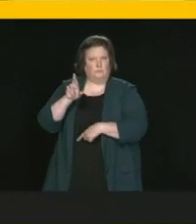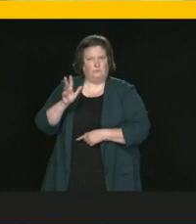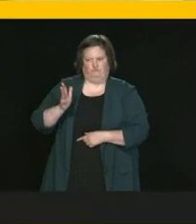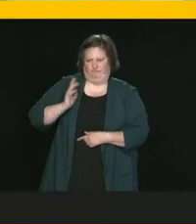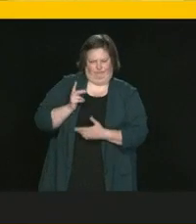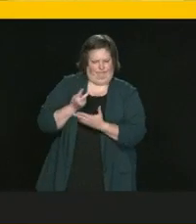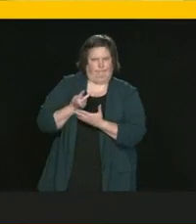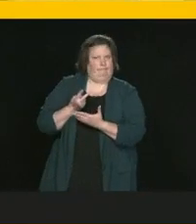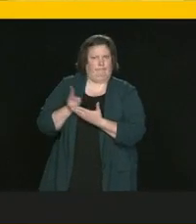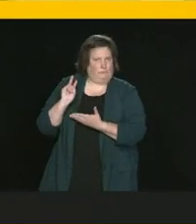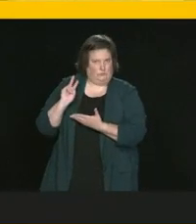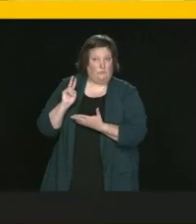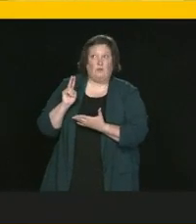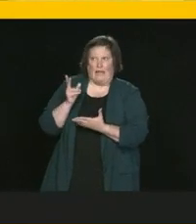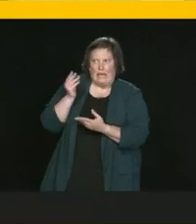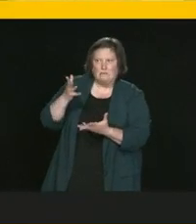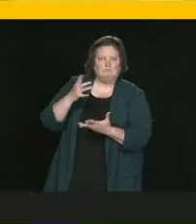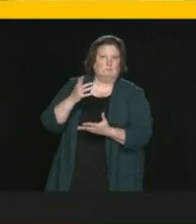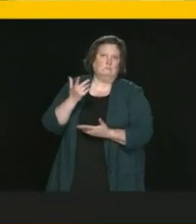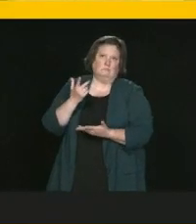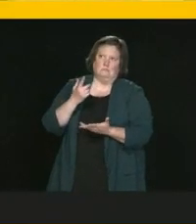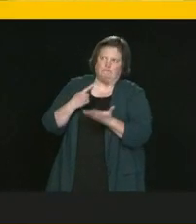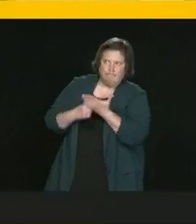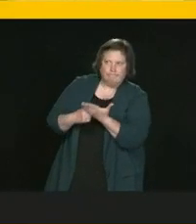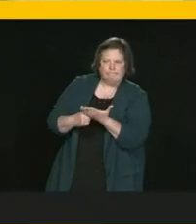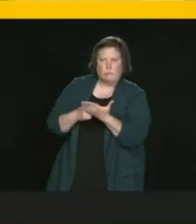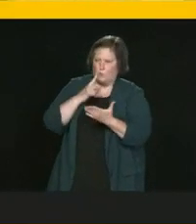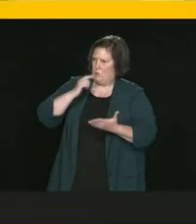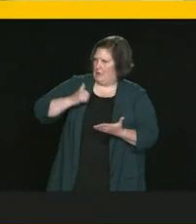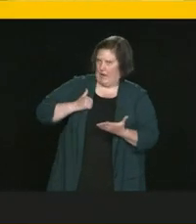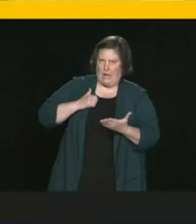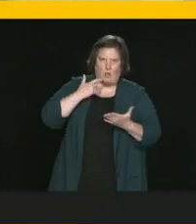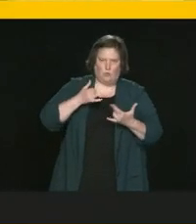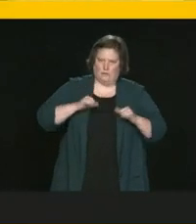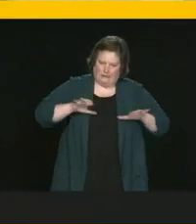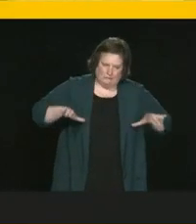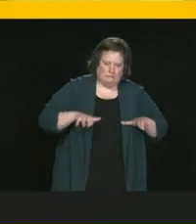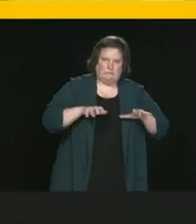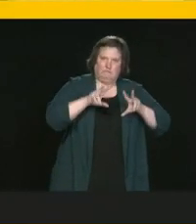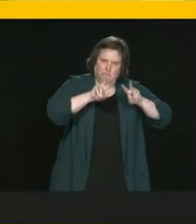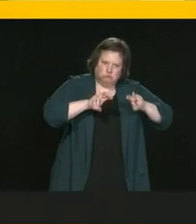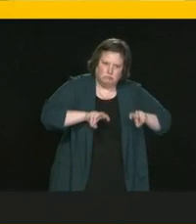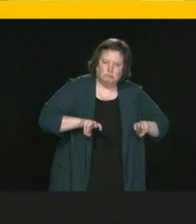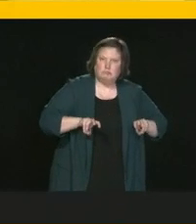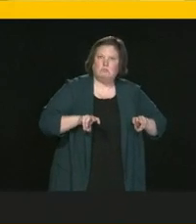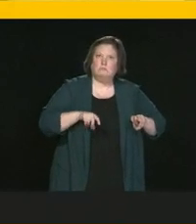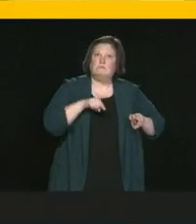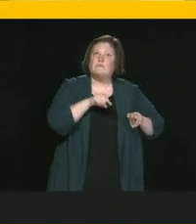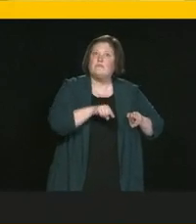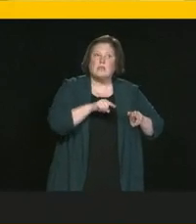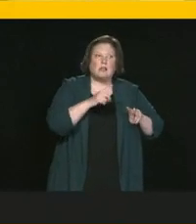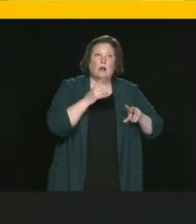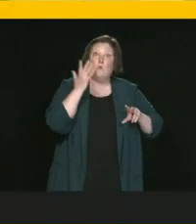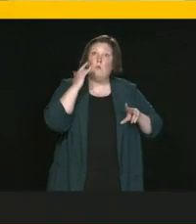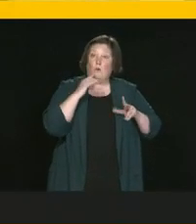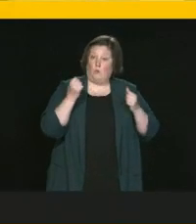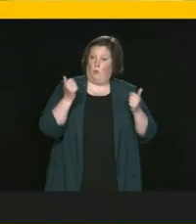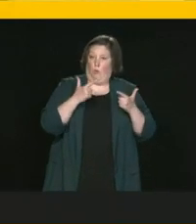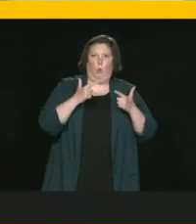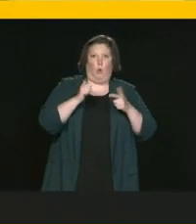that. And I told him that we would be working very hard to ensure the safety of all workers, including temporary